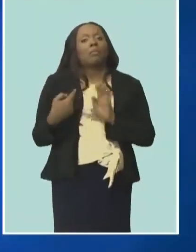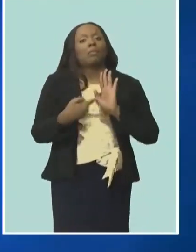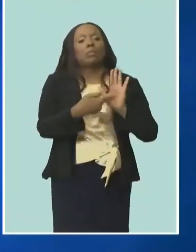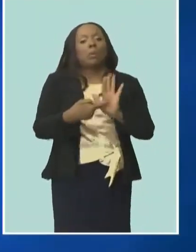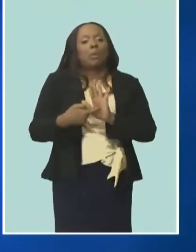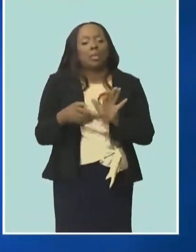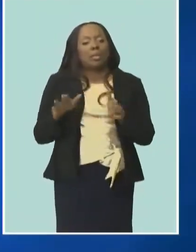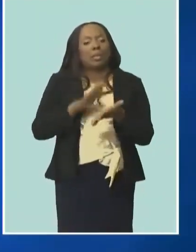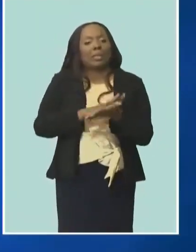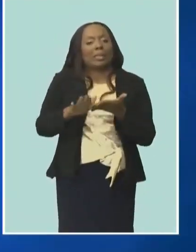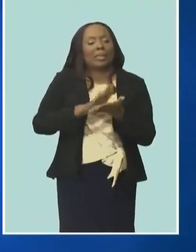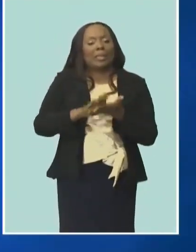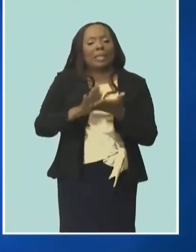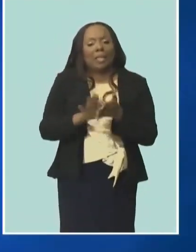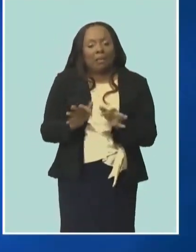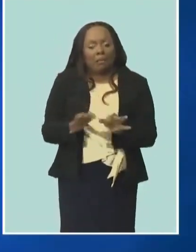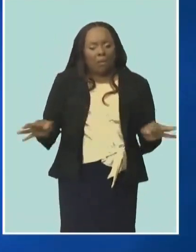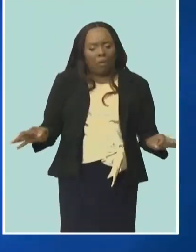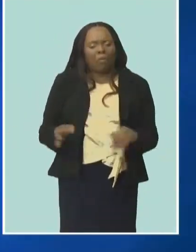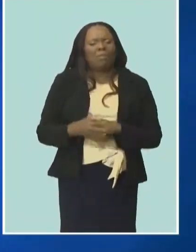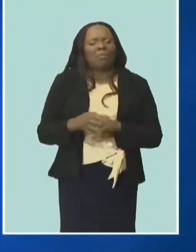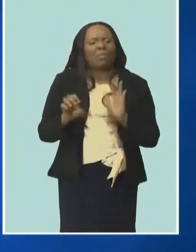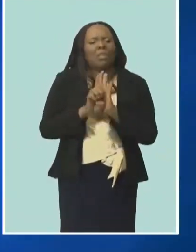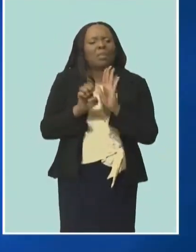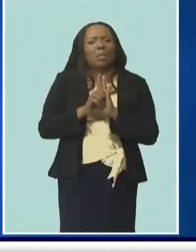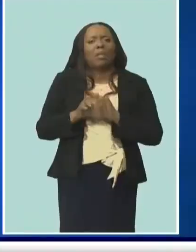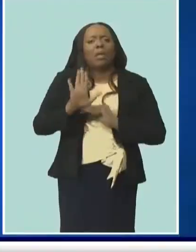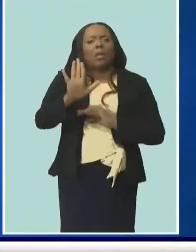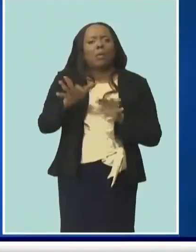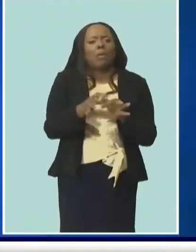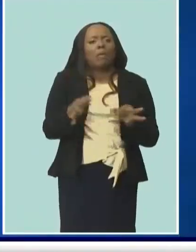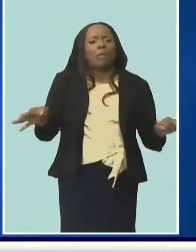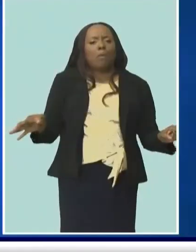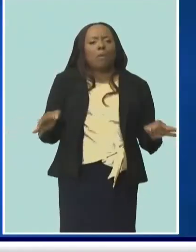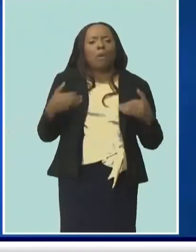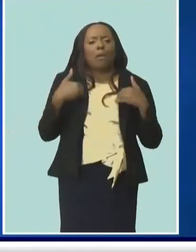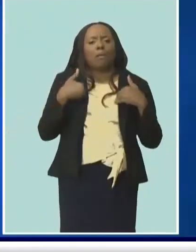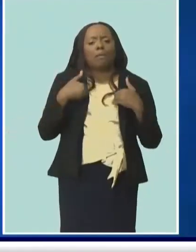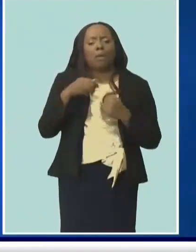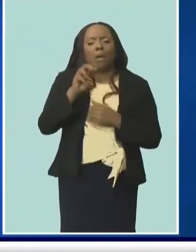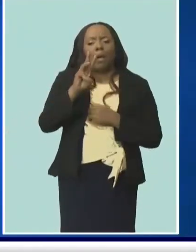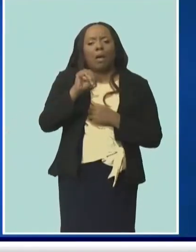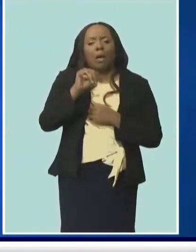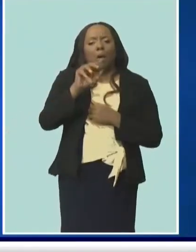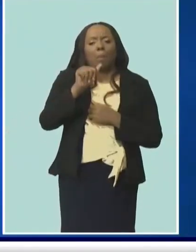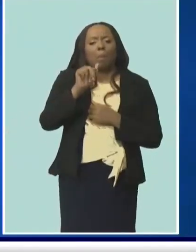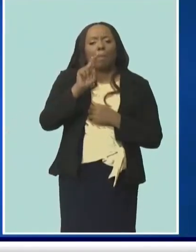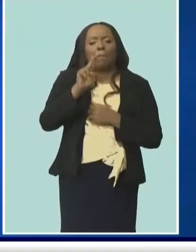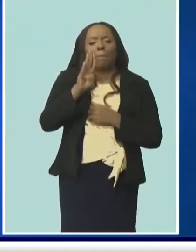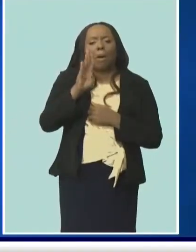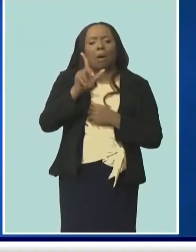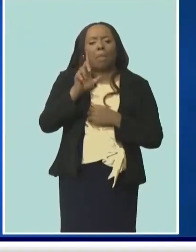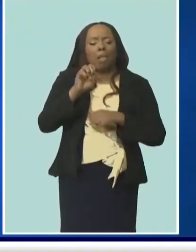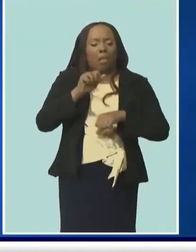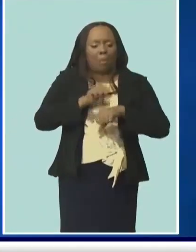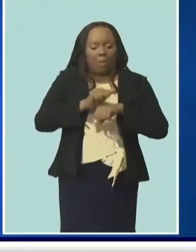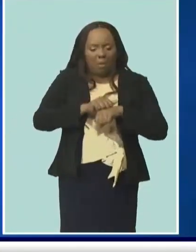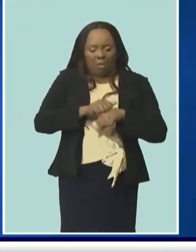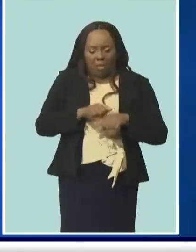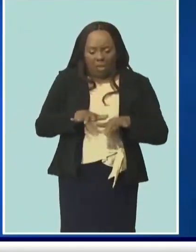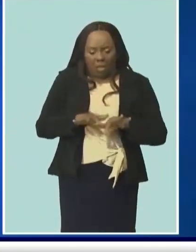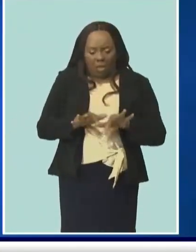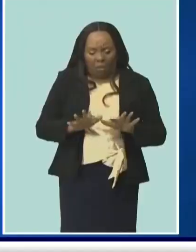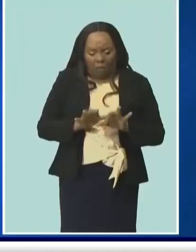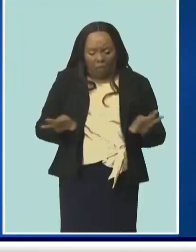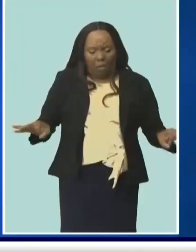cleaning surface. If you have marble floors, we can resurface, we can clean, we can redo your marble